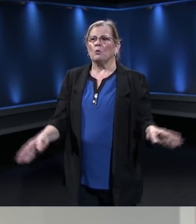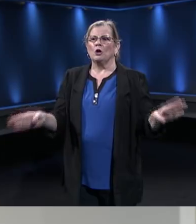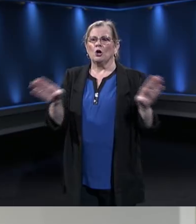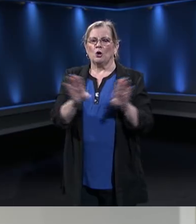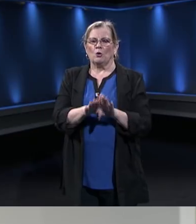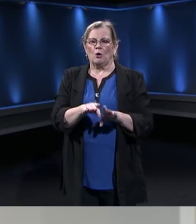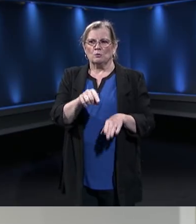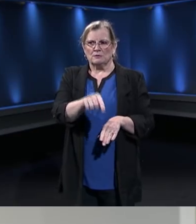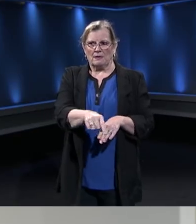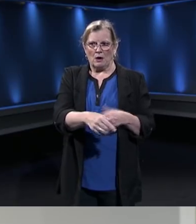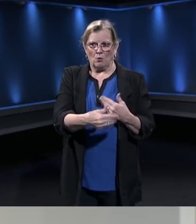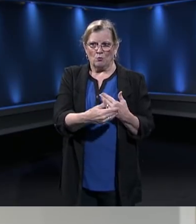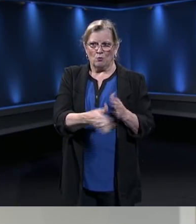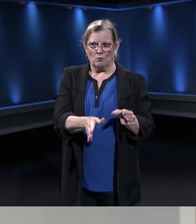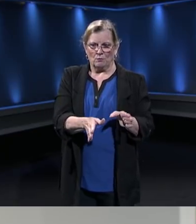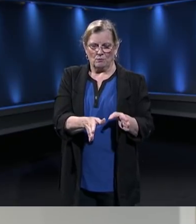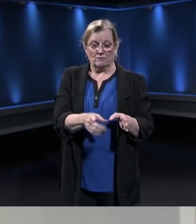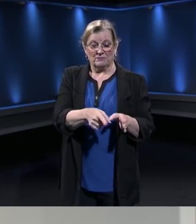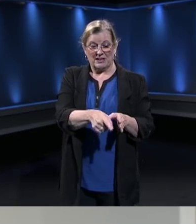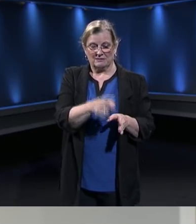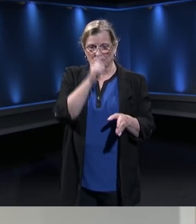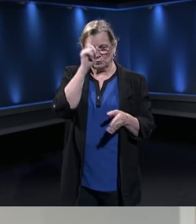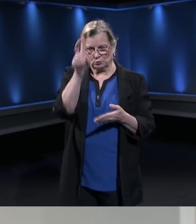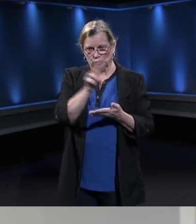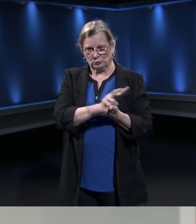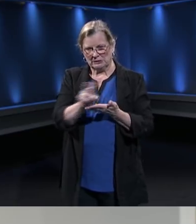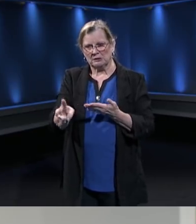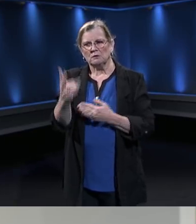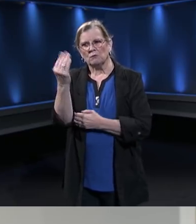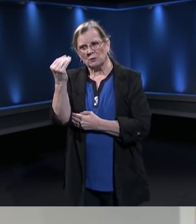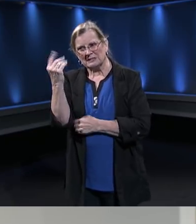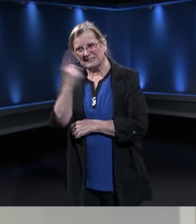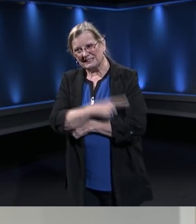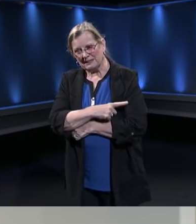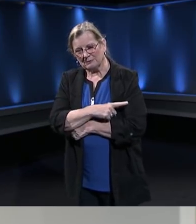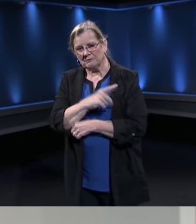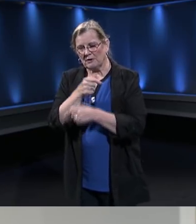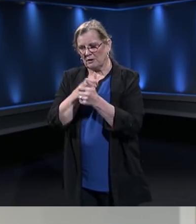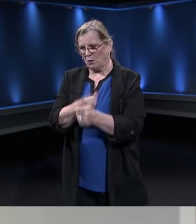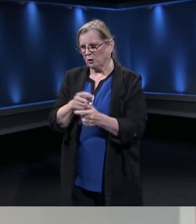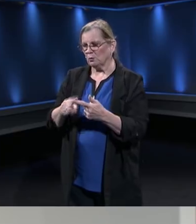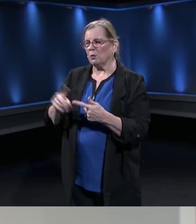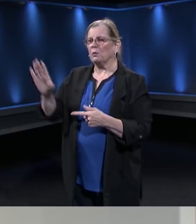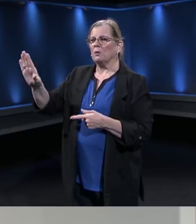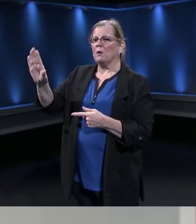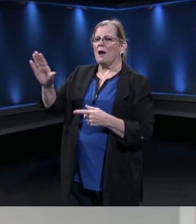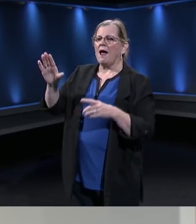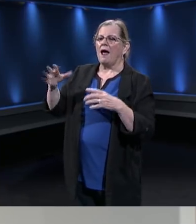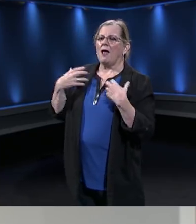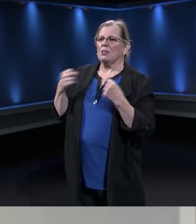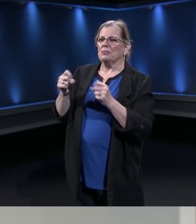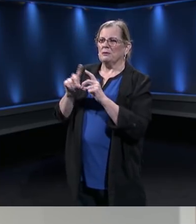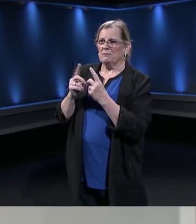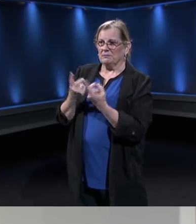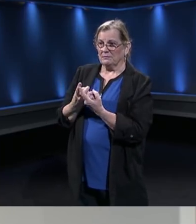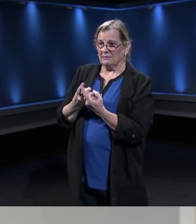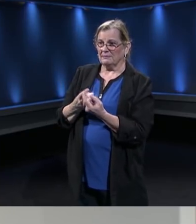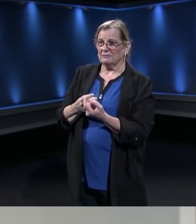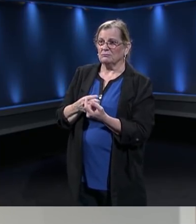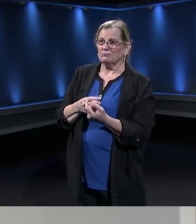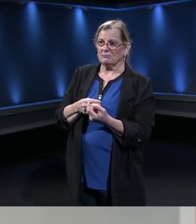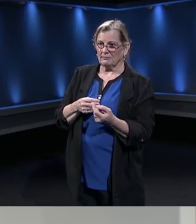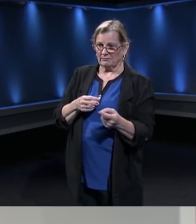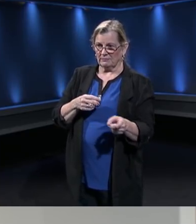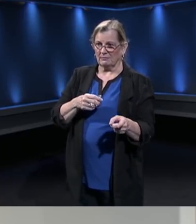to 14 days and work closely with the health department to do the contact tracing investigation to